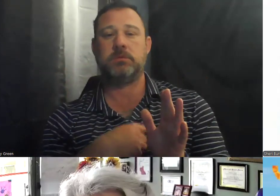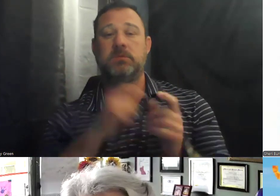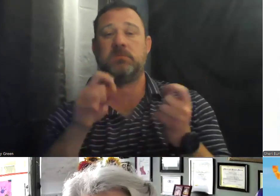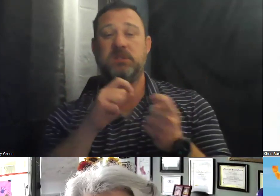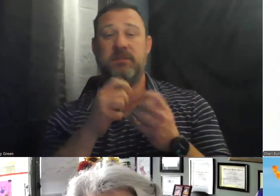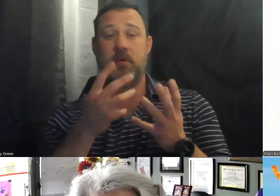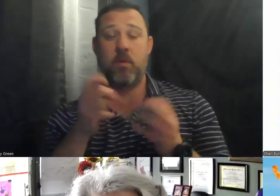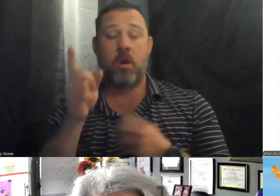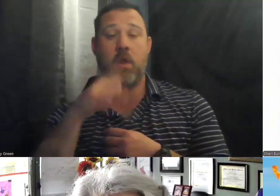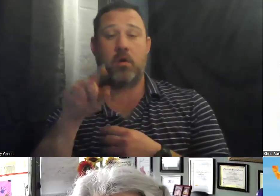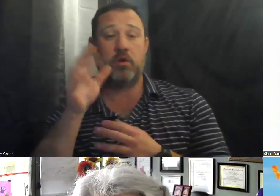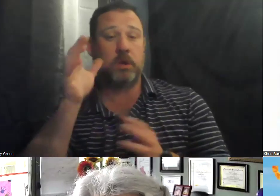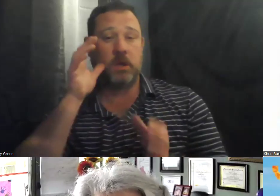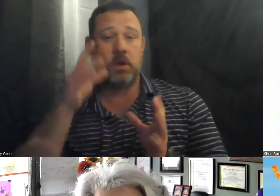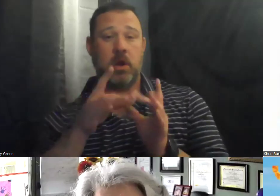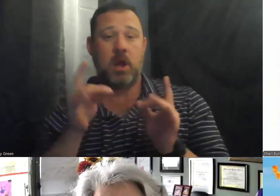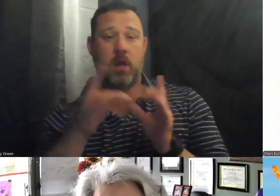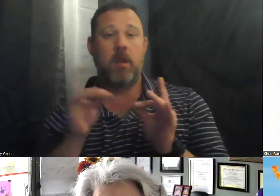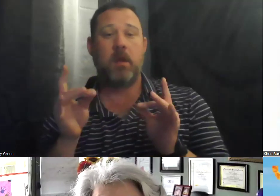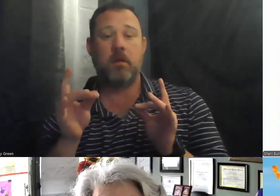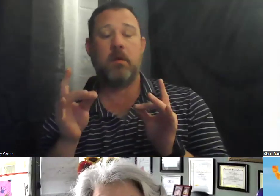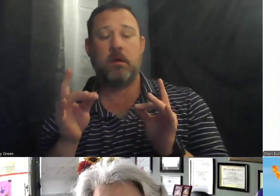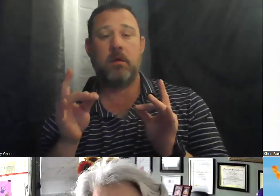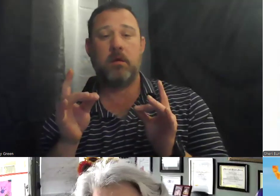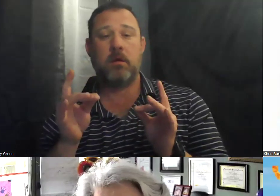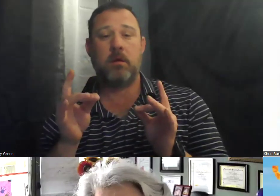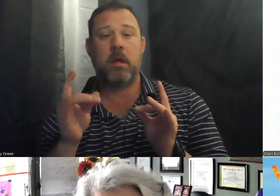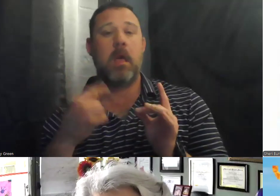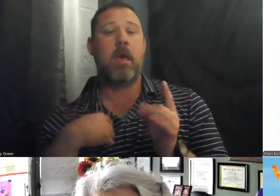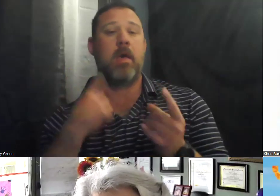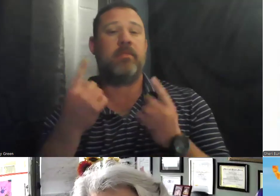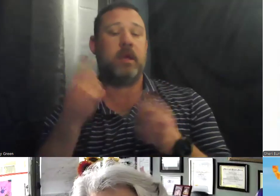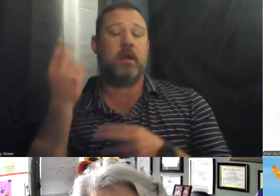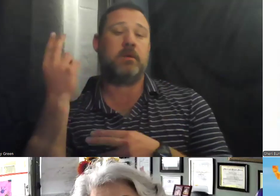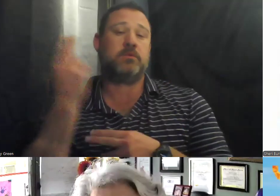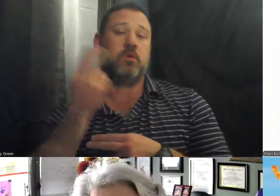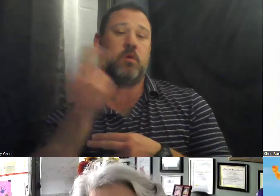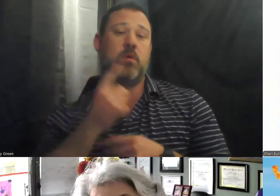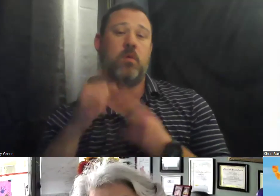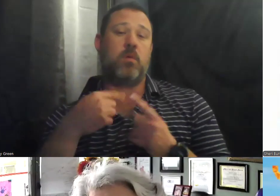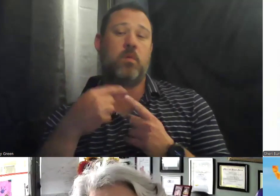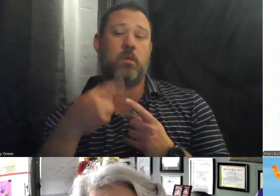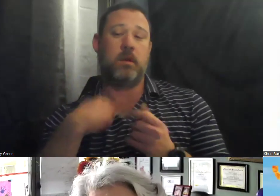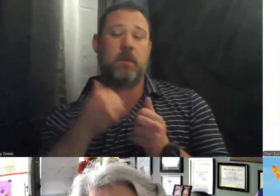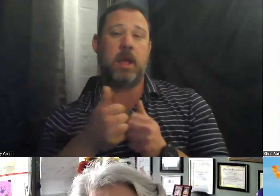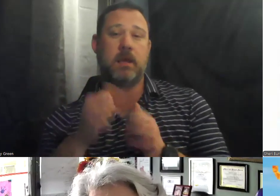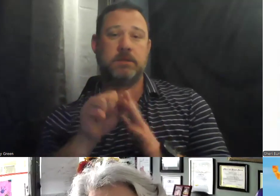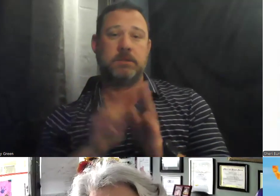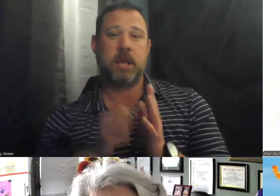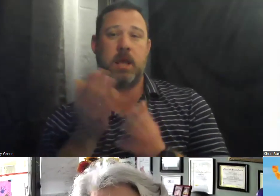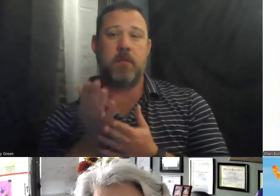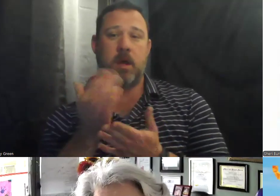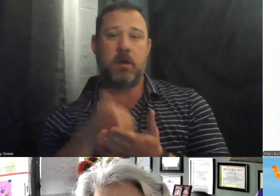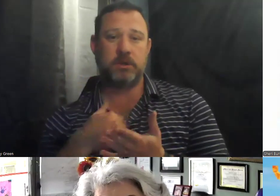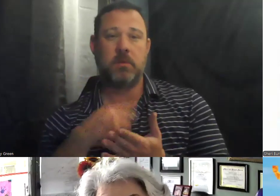of you to hear my commentary here. I think historically, when we pass state budgets, we look